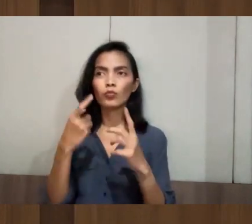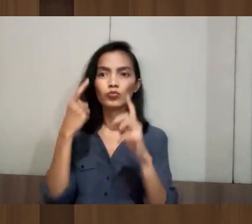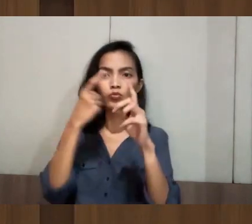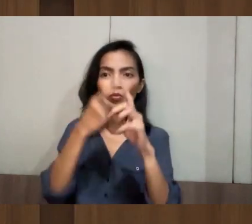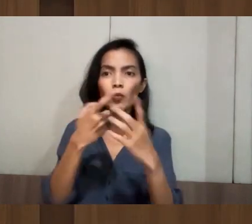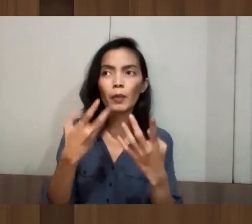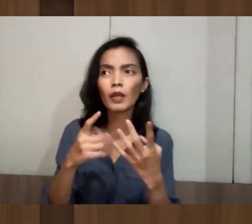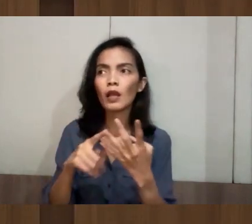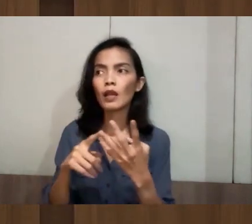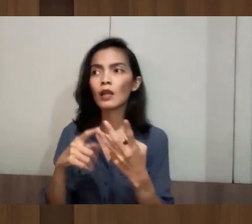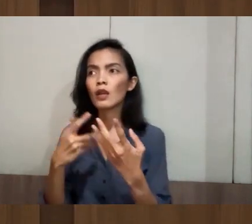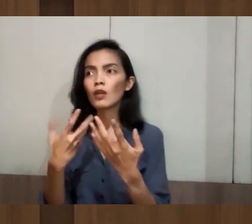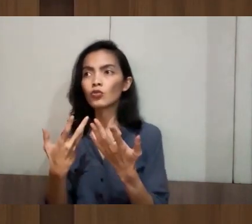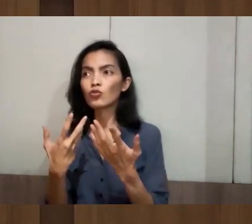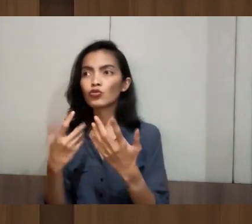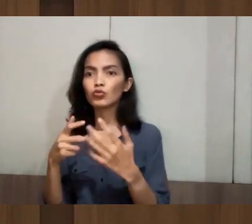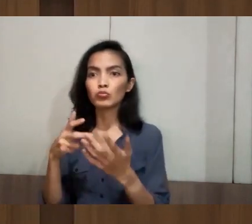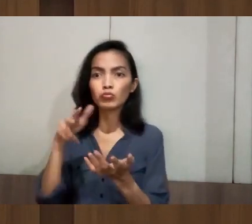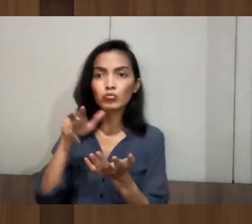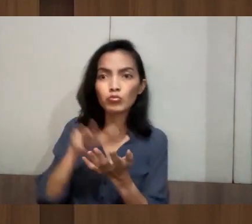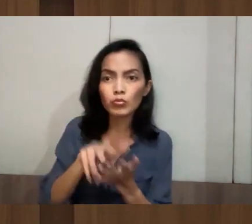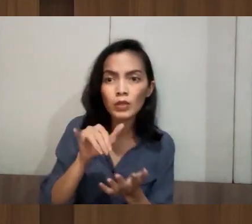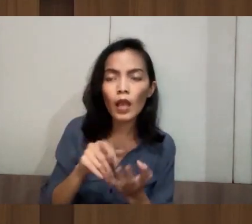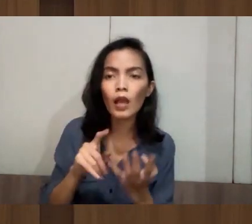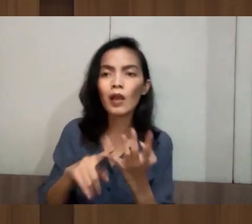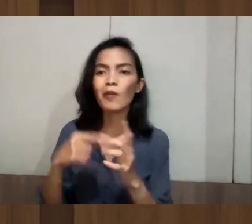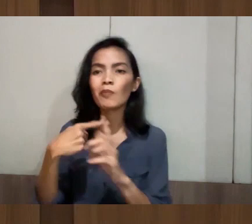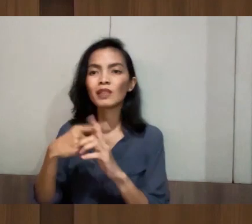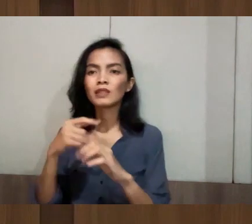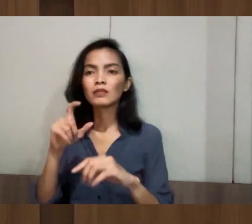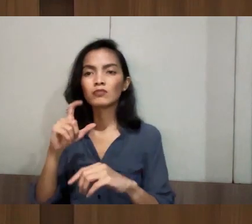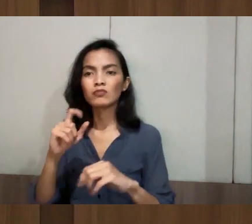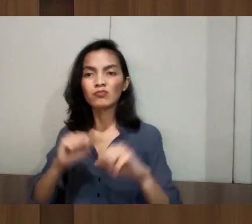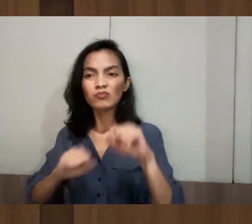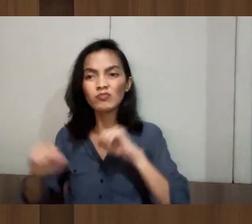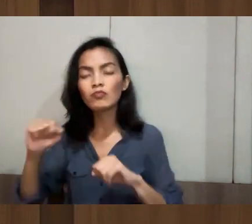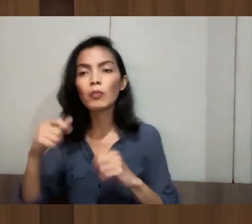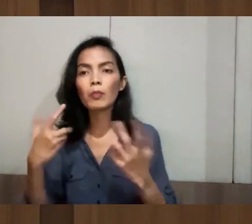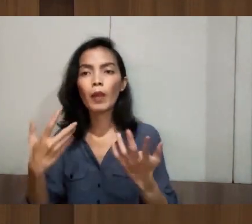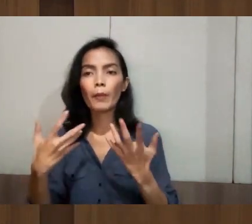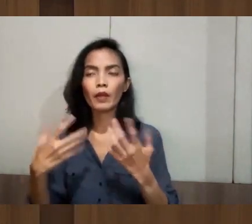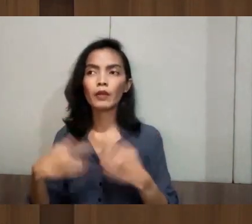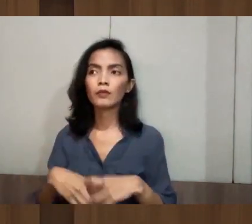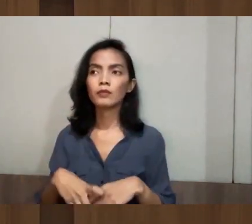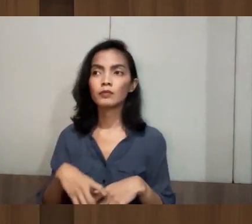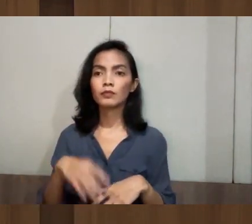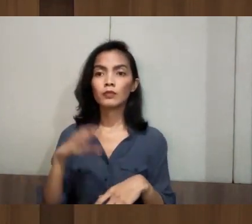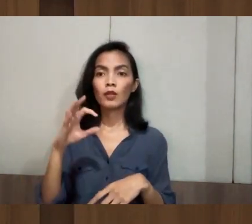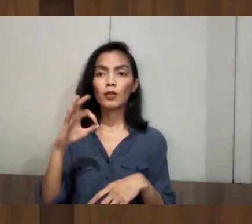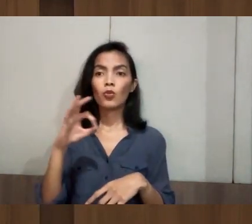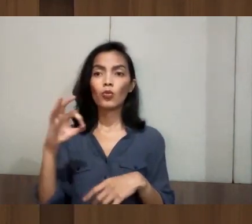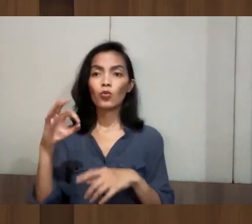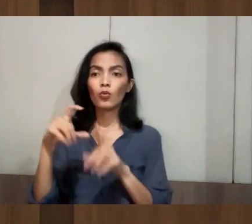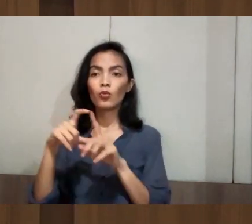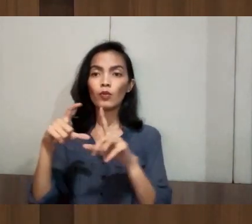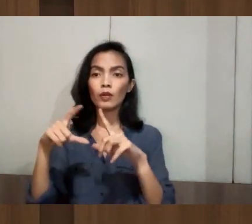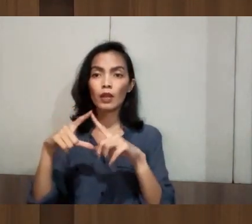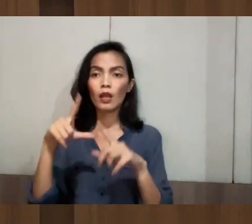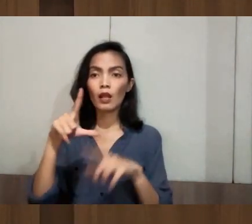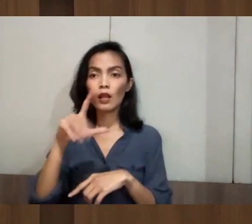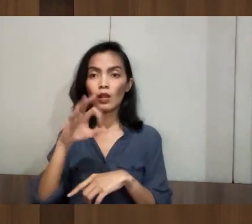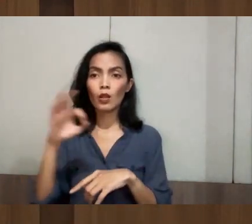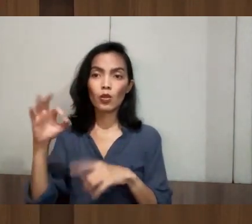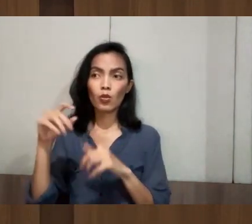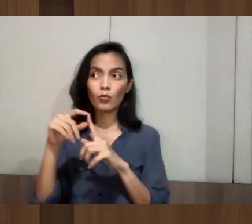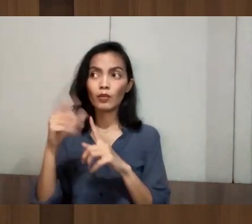observe, to the way you orient, to the way you decide, and to the way you act. Now, before I learned